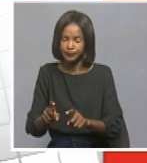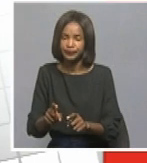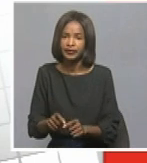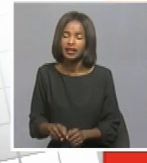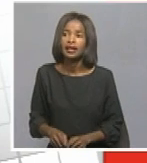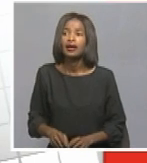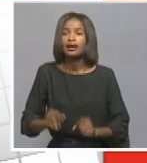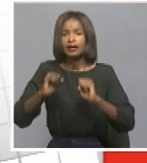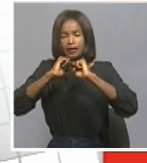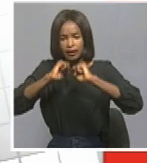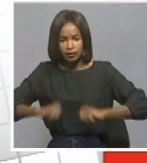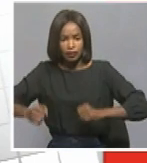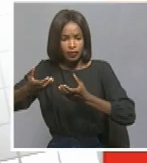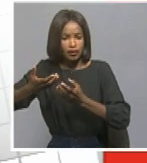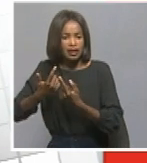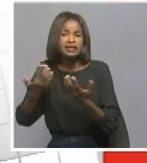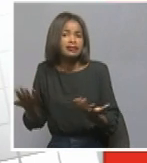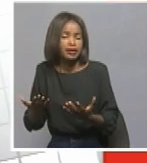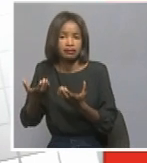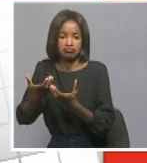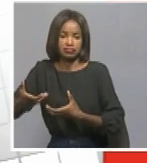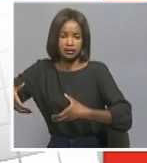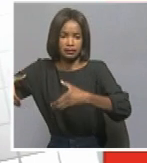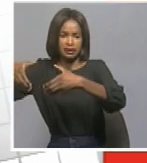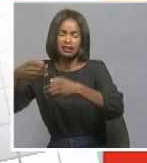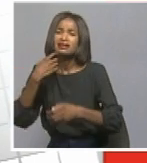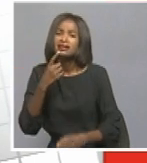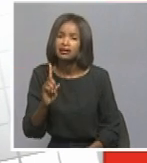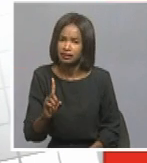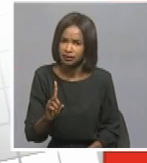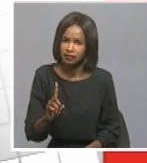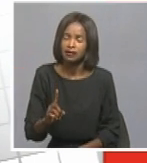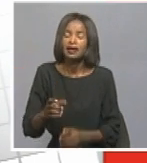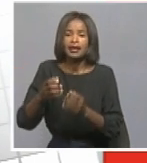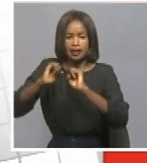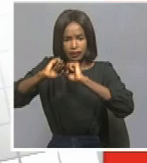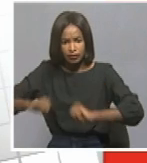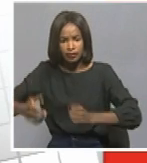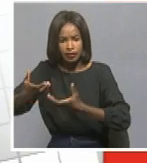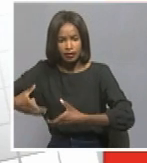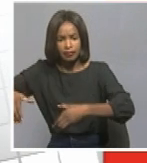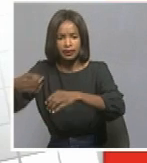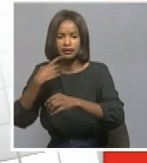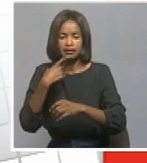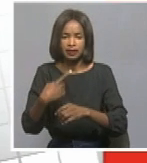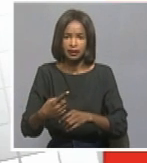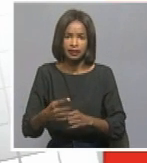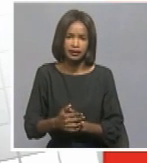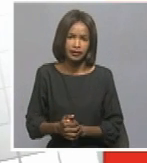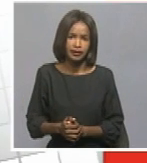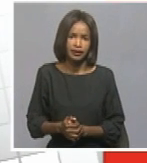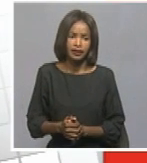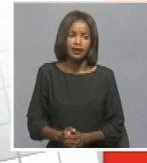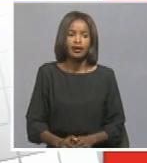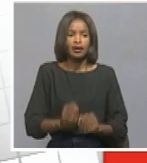the decision of Cabinet, and also as set out in the regulation, made pursuant to the